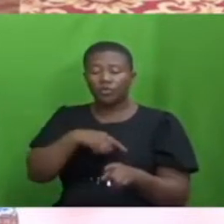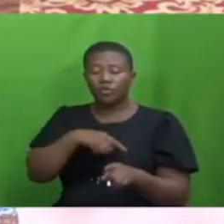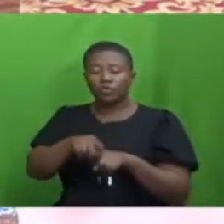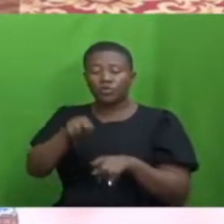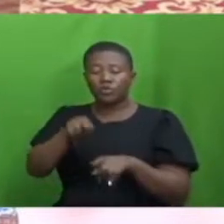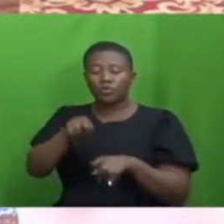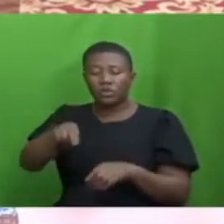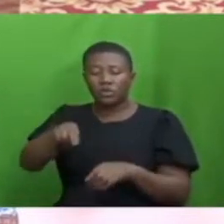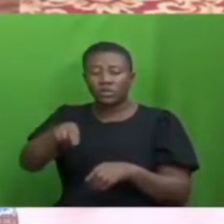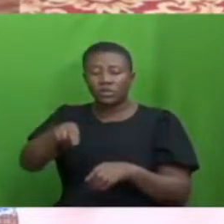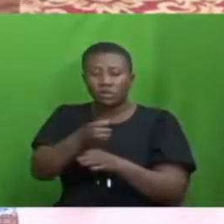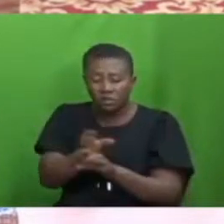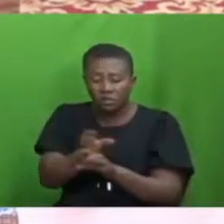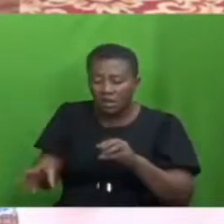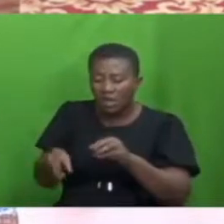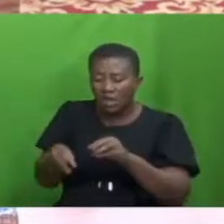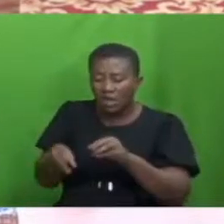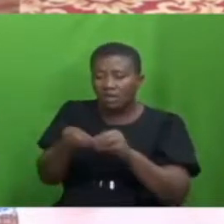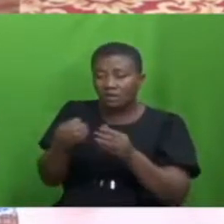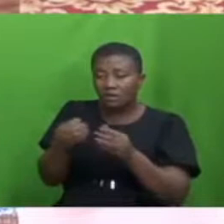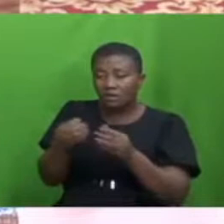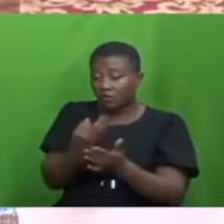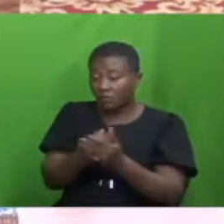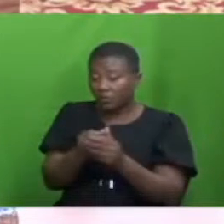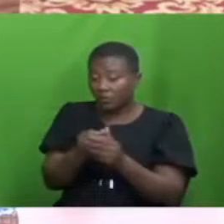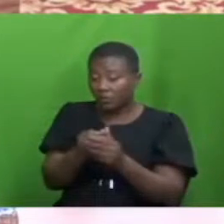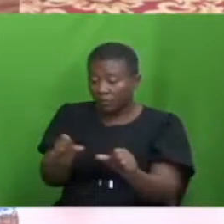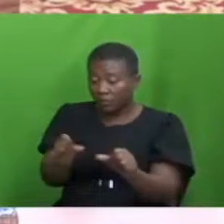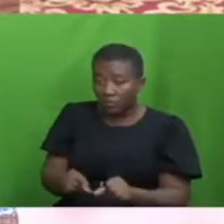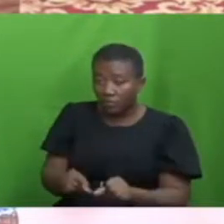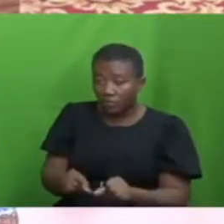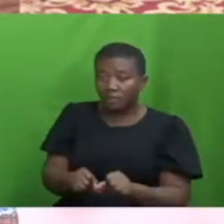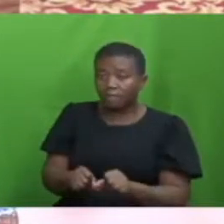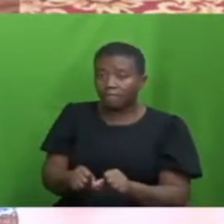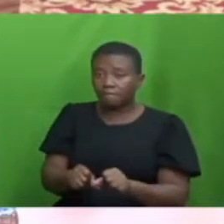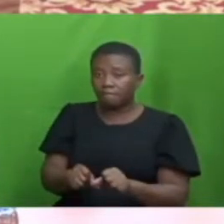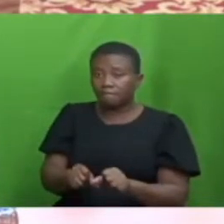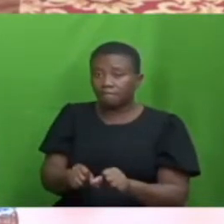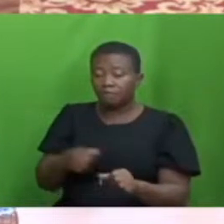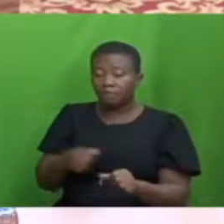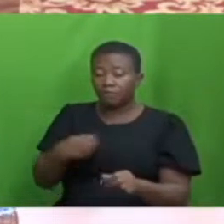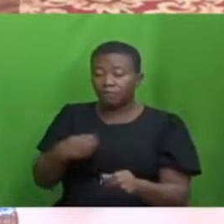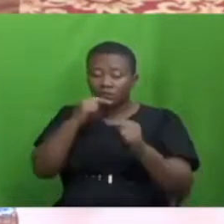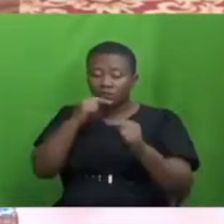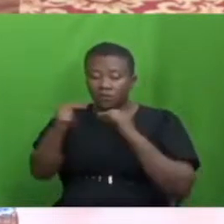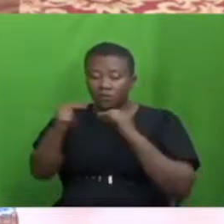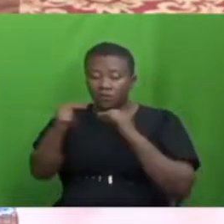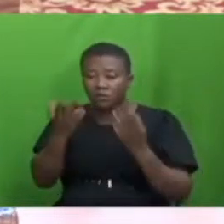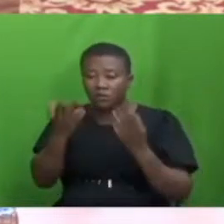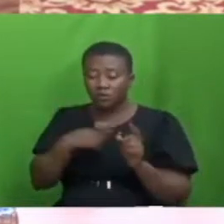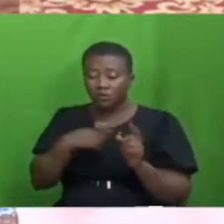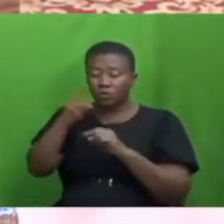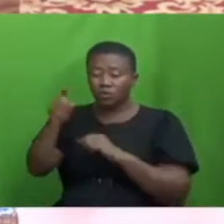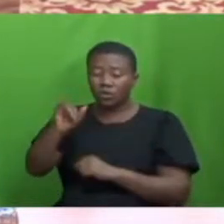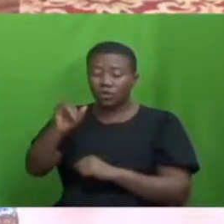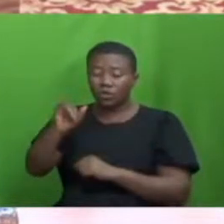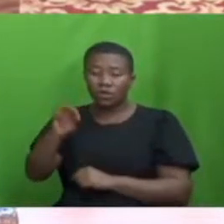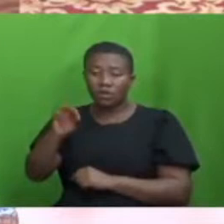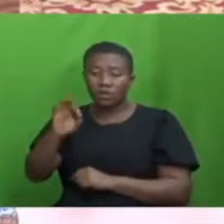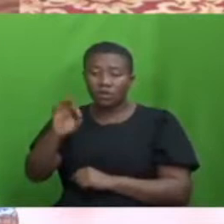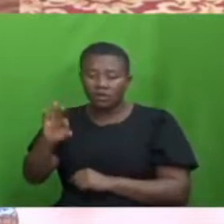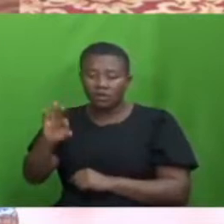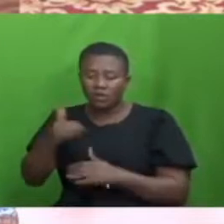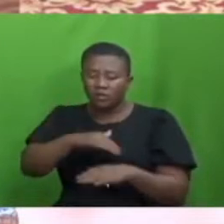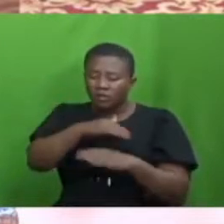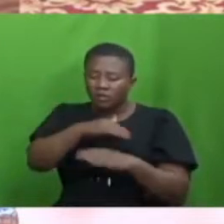create additional fiscal space by negotiating an International Monetary Fund program, 2, concluding a